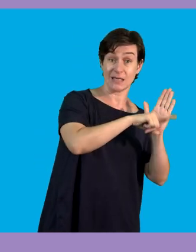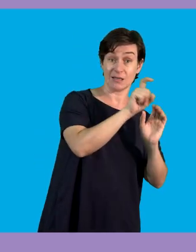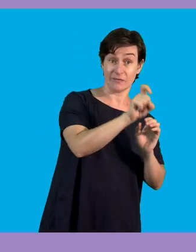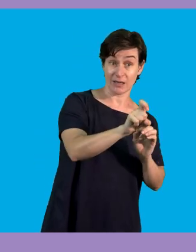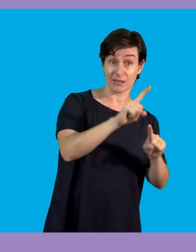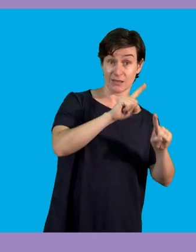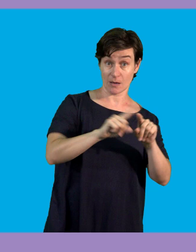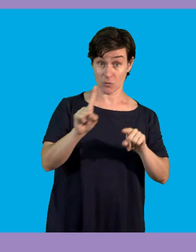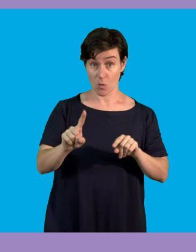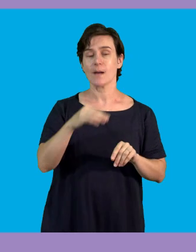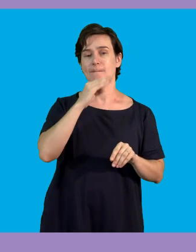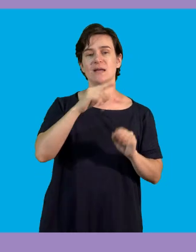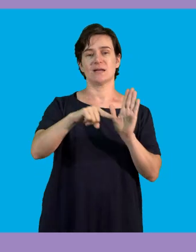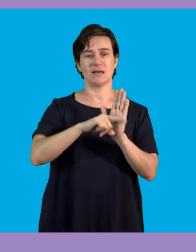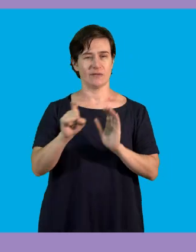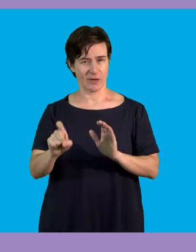negative x.